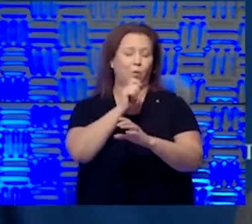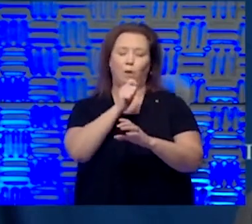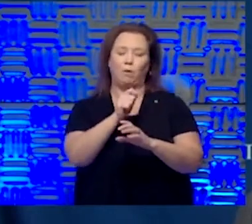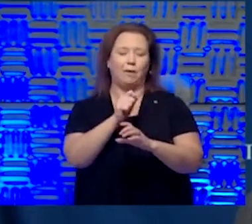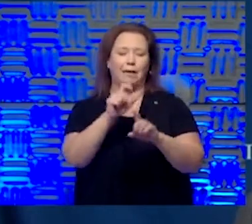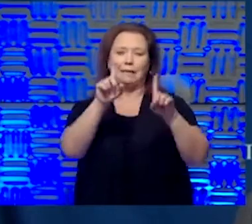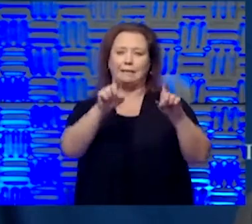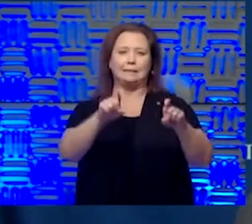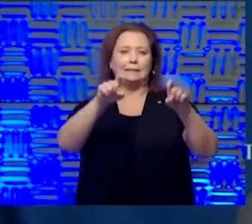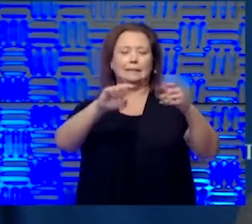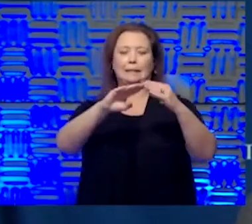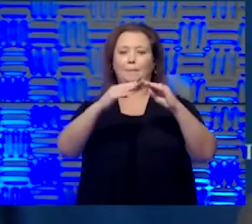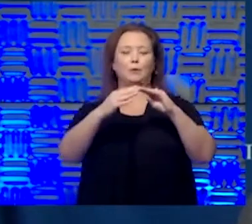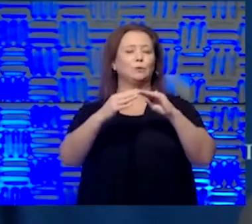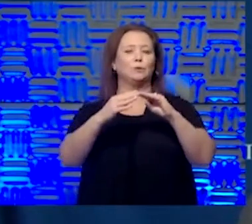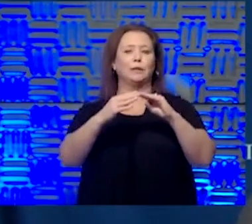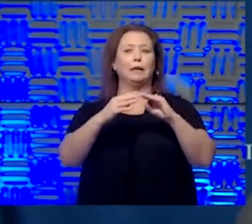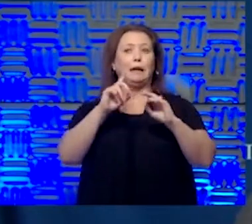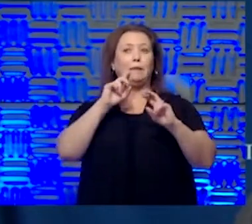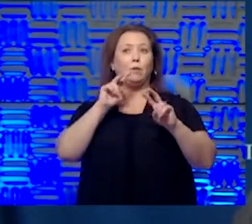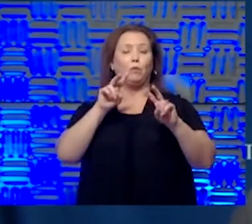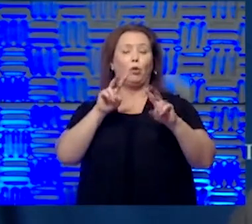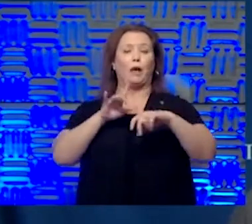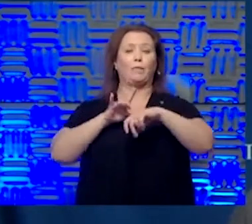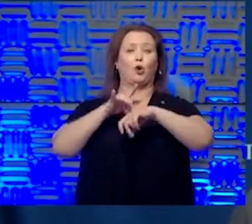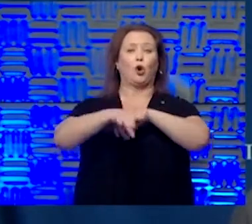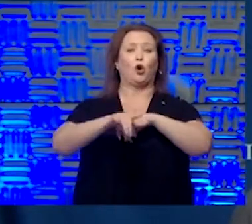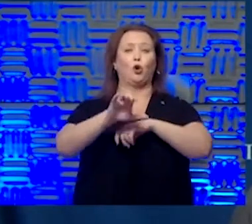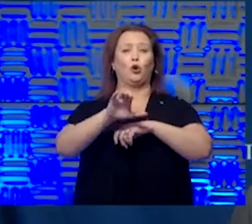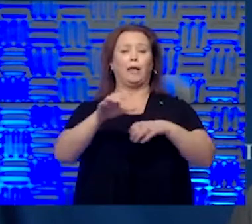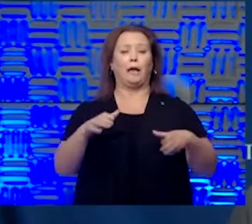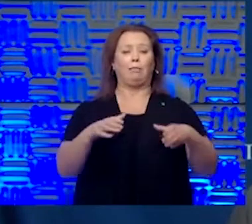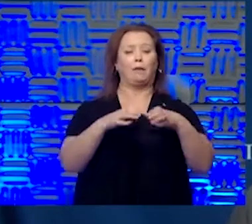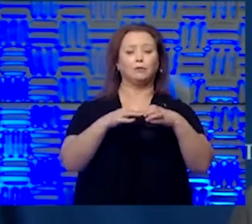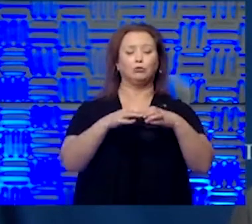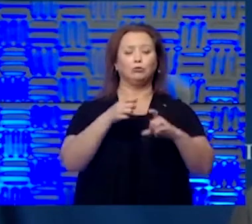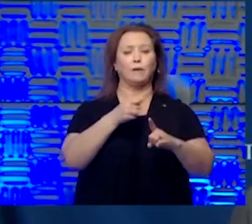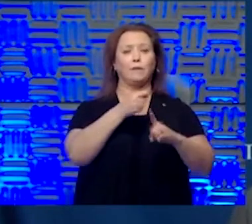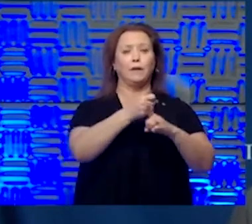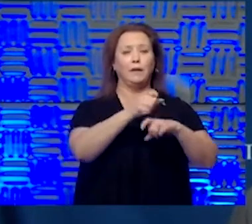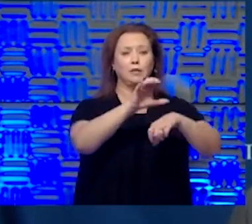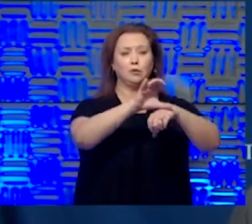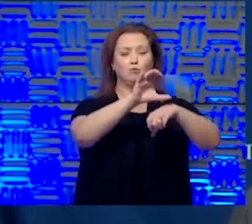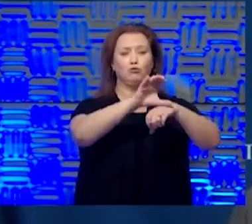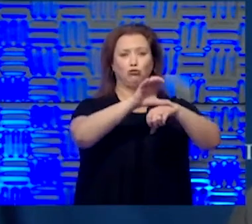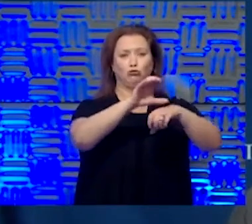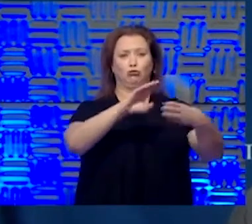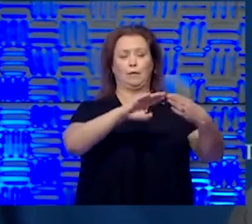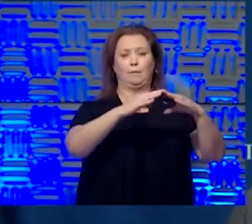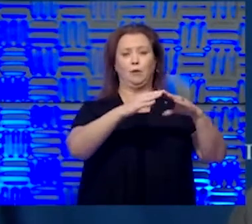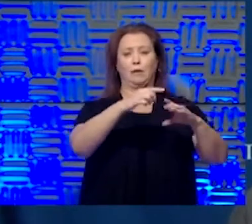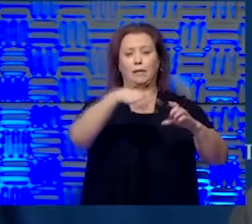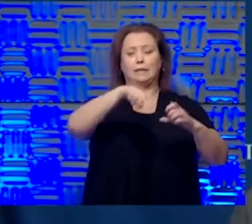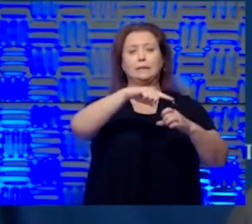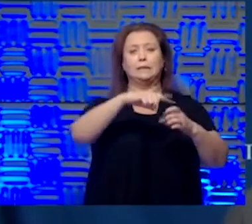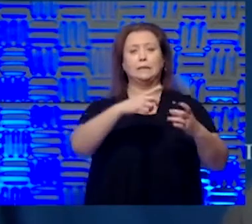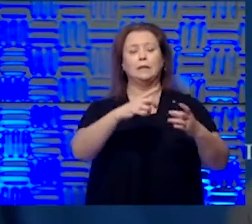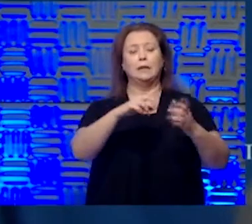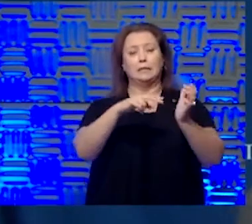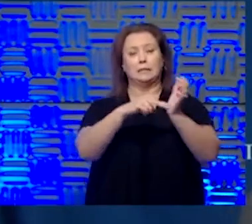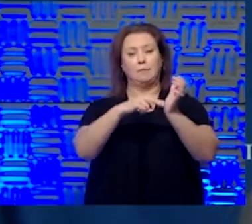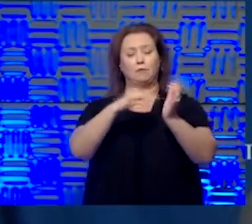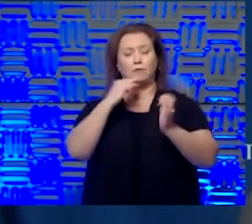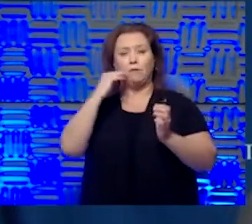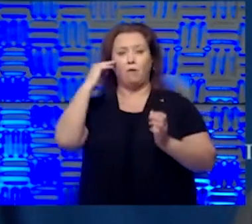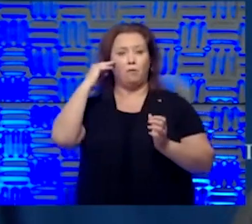would have expected, especially if you look back at those early clusters we had in some church communities, in some nursing